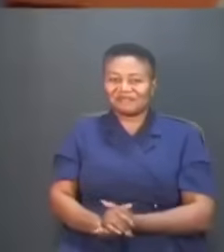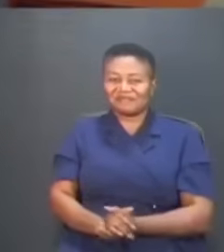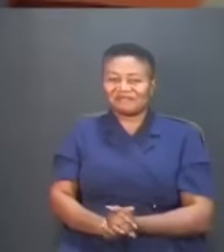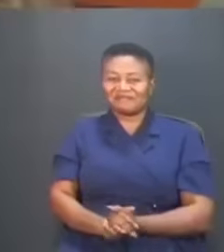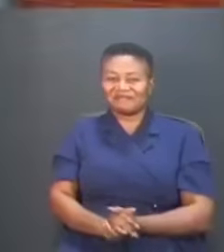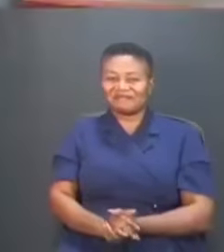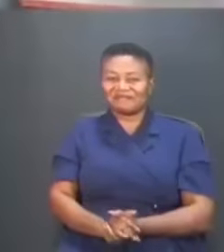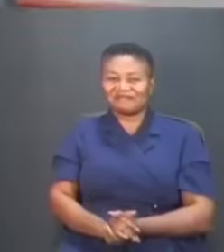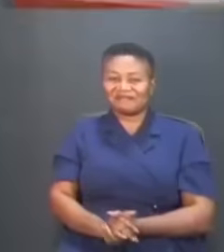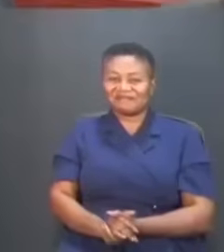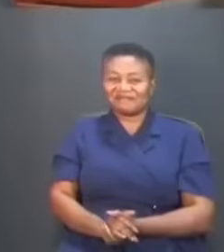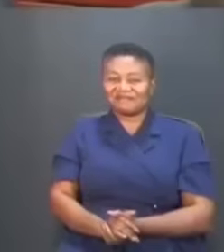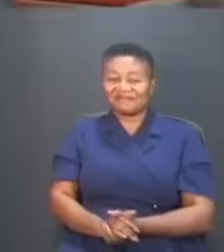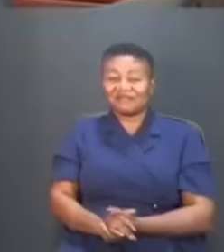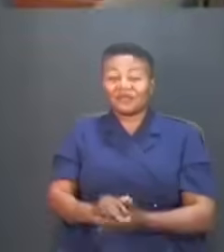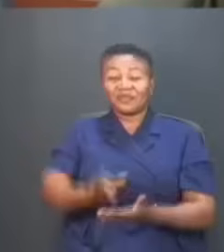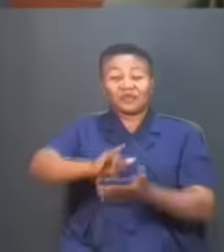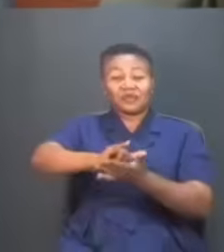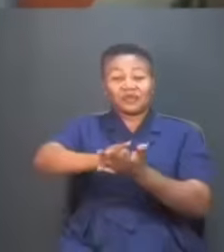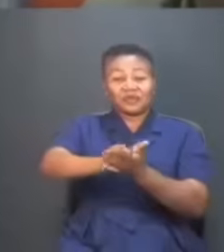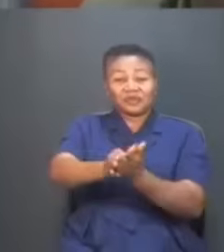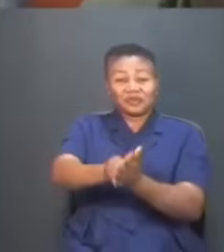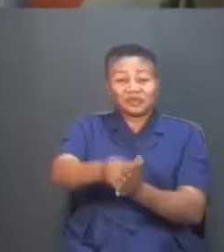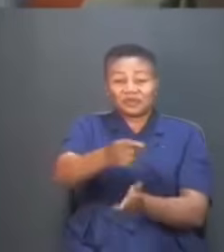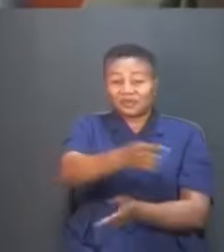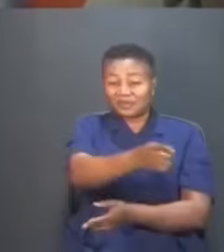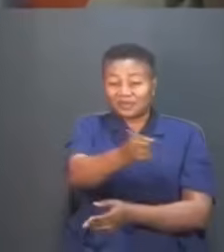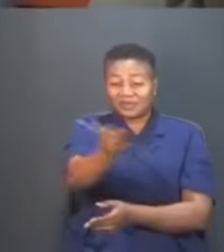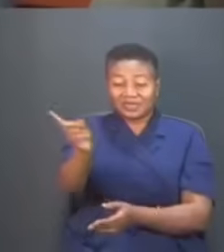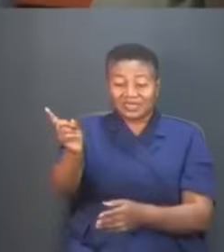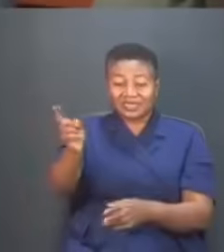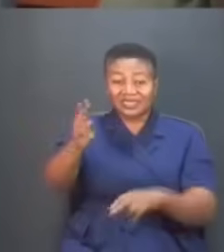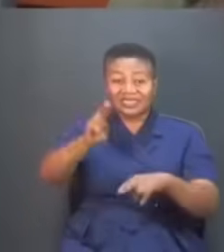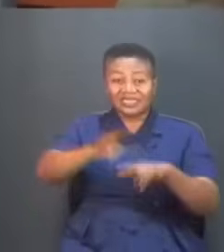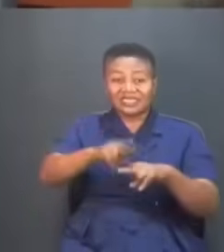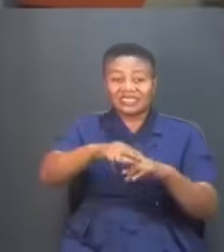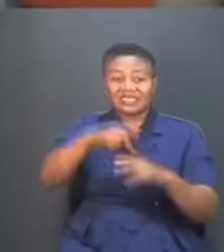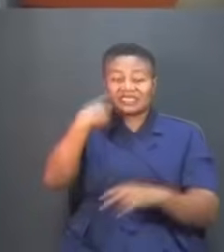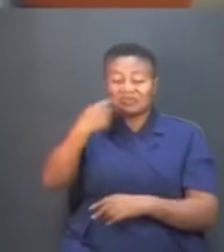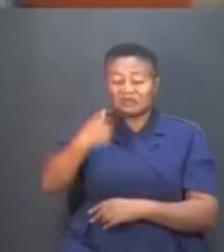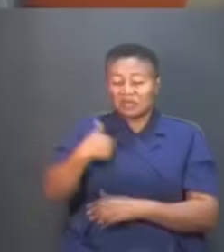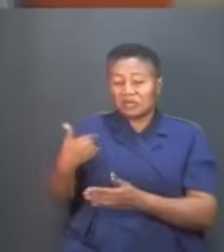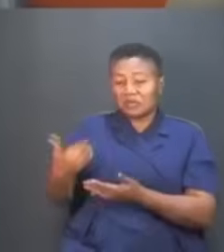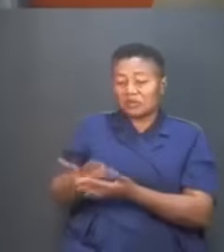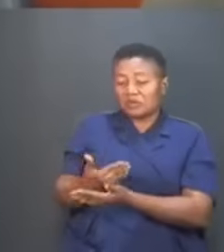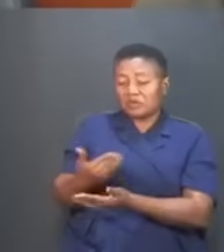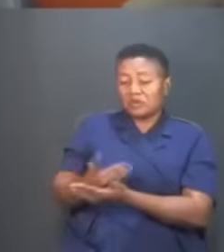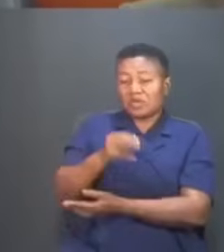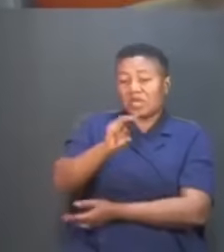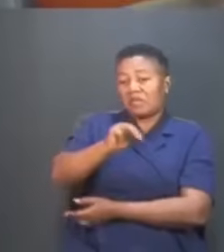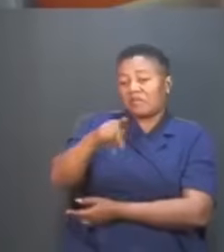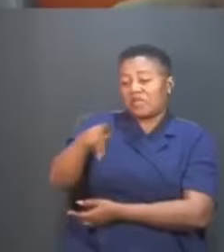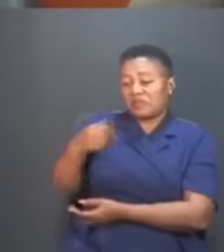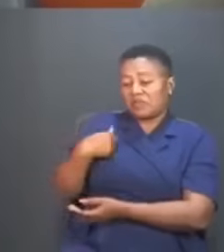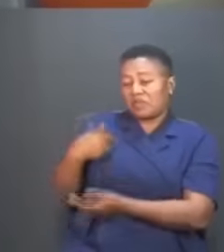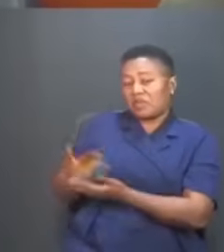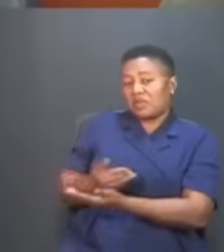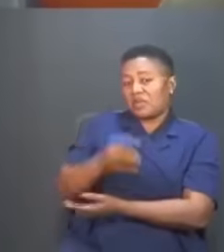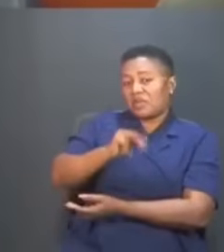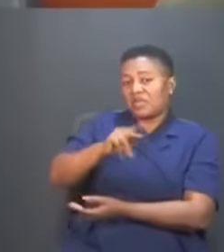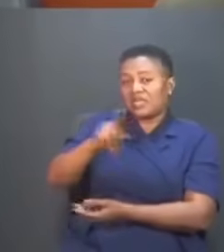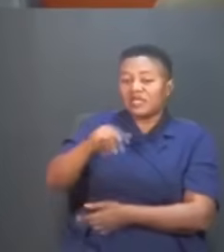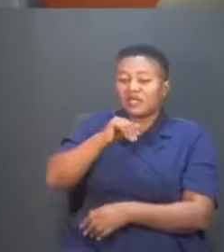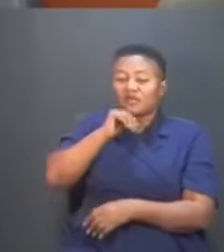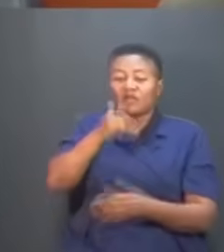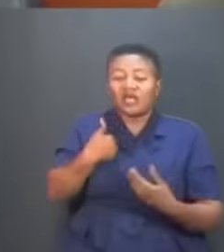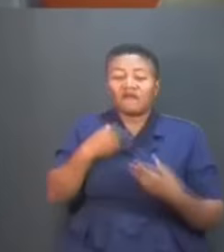So, those of you who say that you are new MPs and you don't get the opportunity to